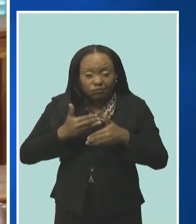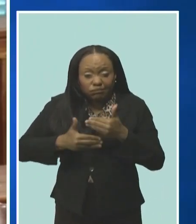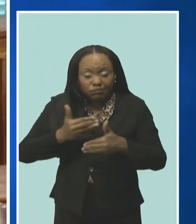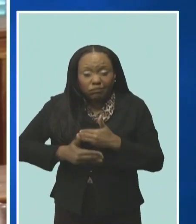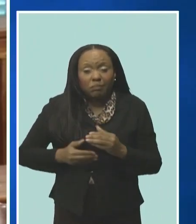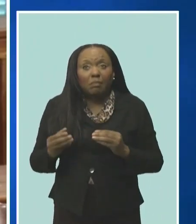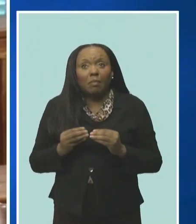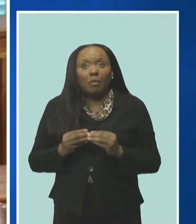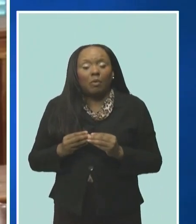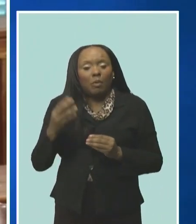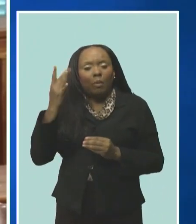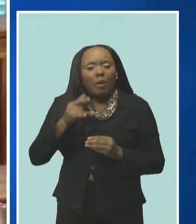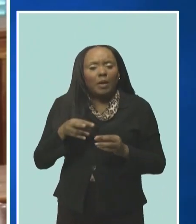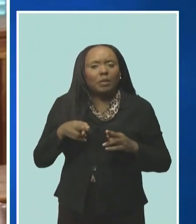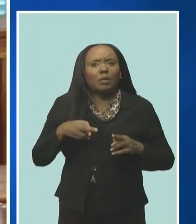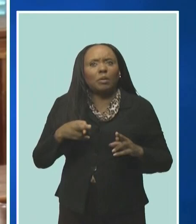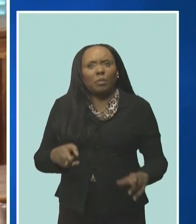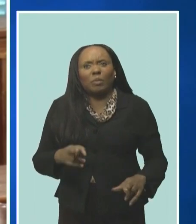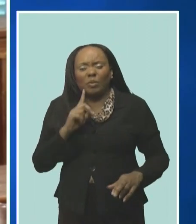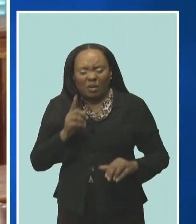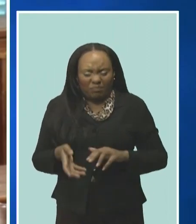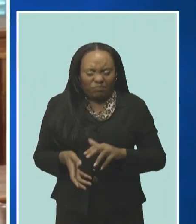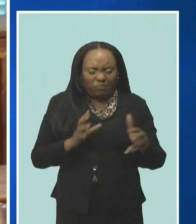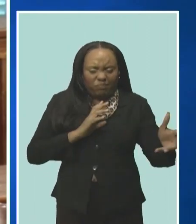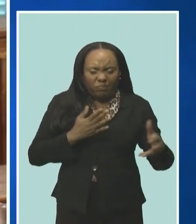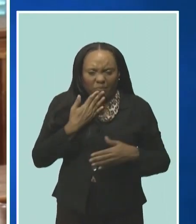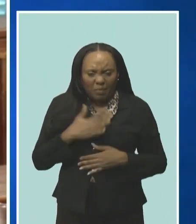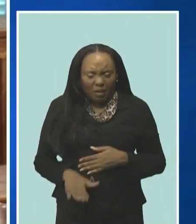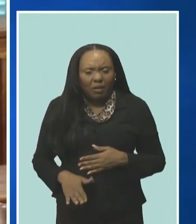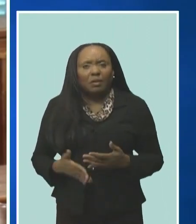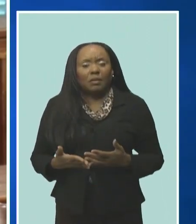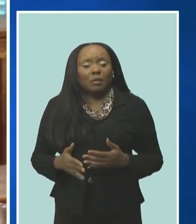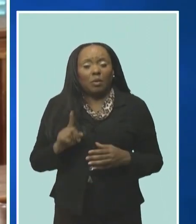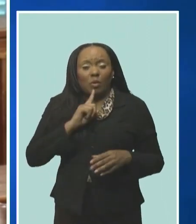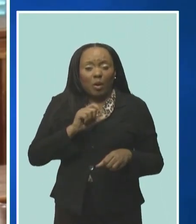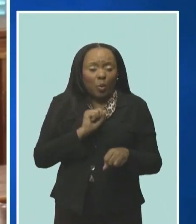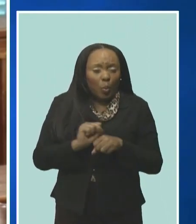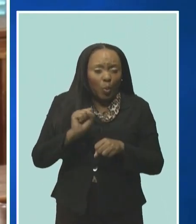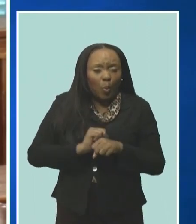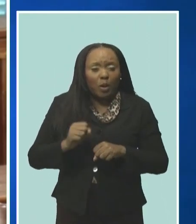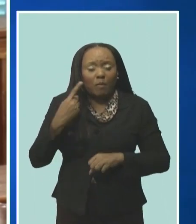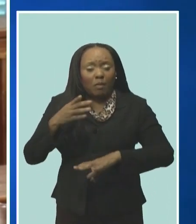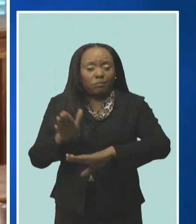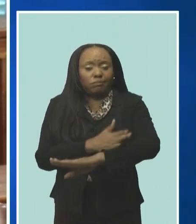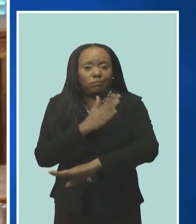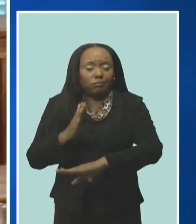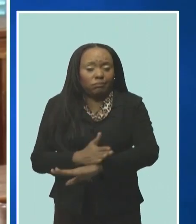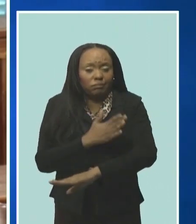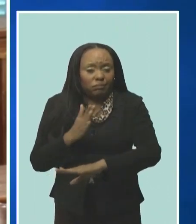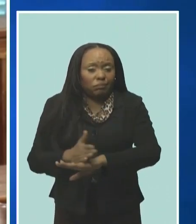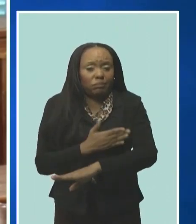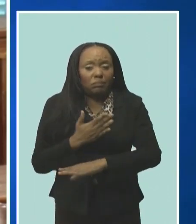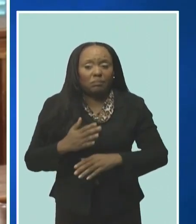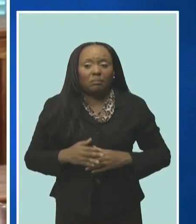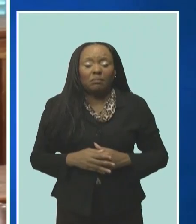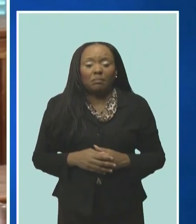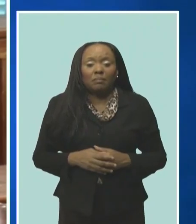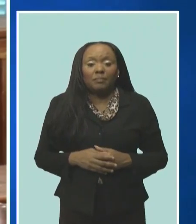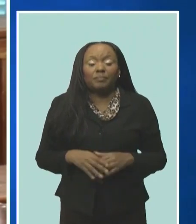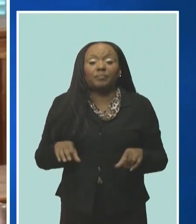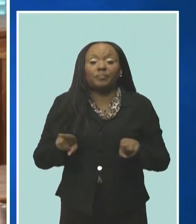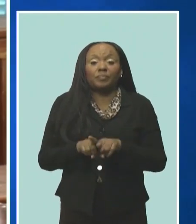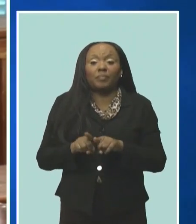our deteriorating infrastructure in road spaces, we are working against the clock. But we're also working in an environment